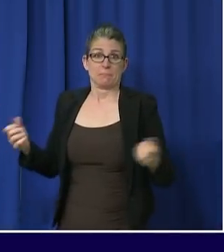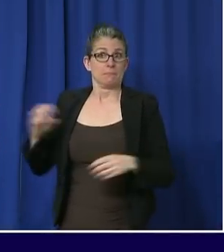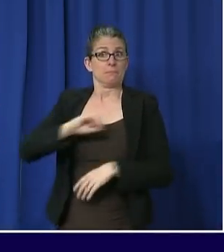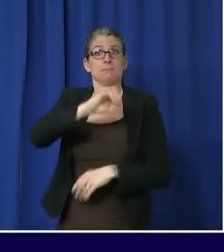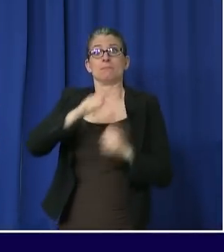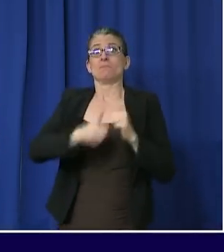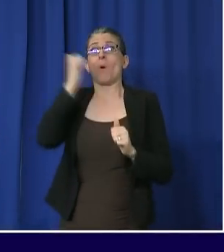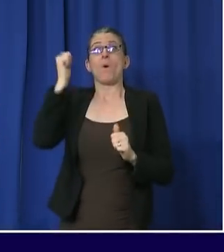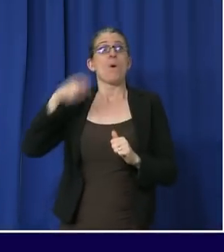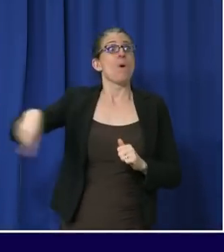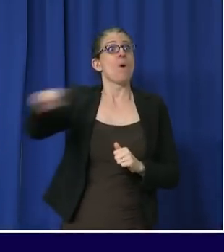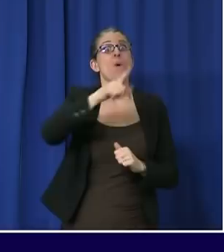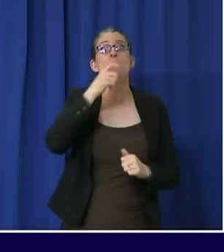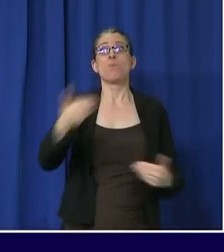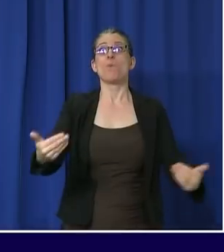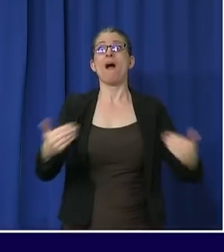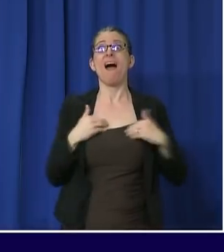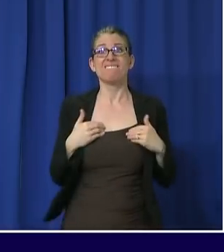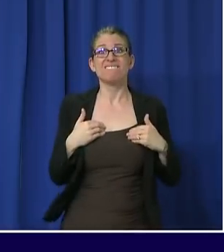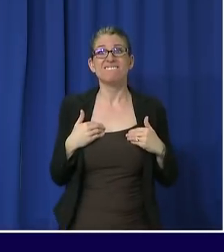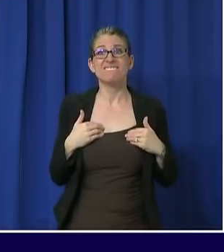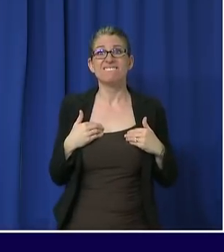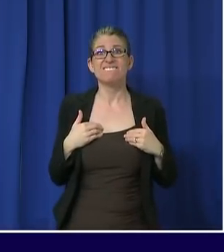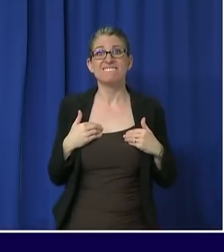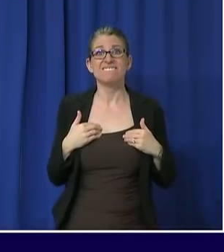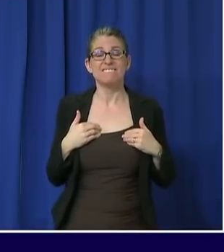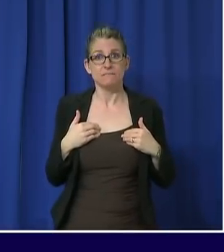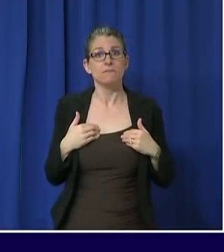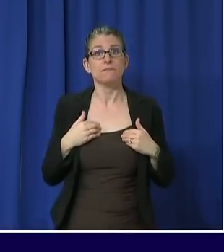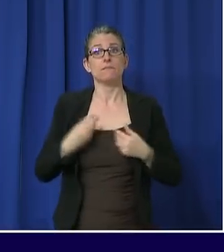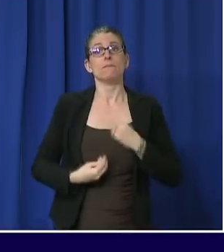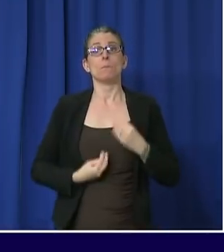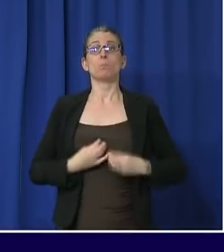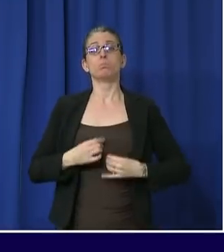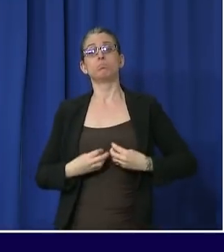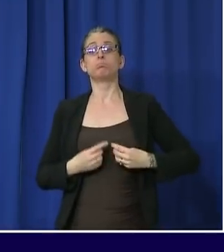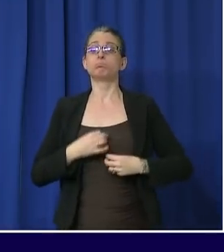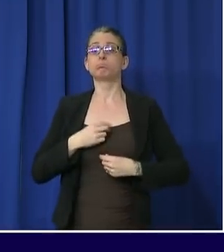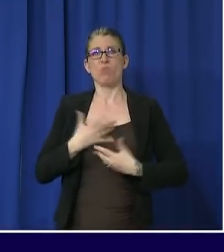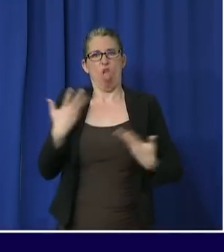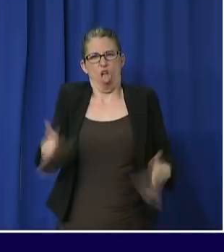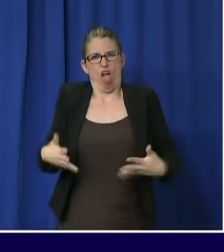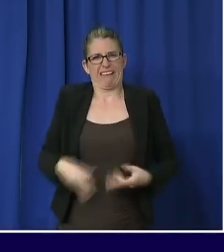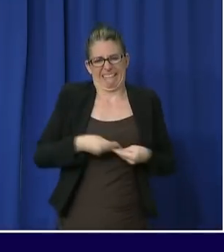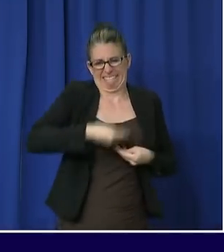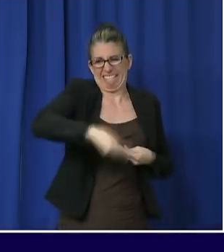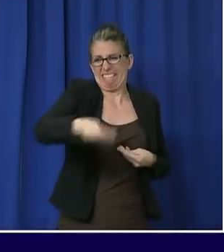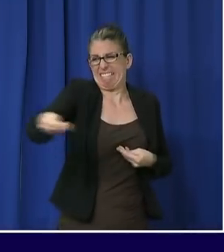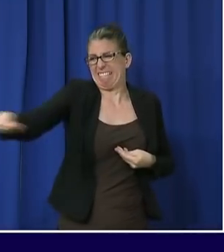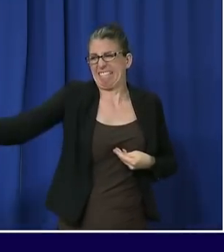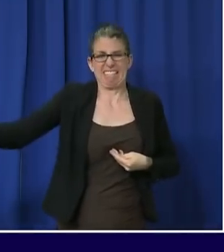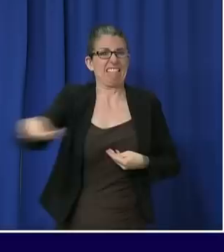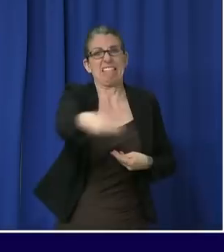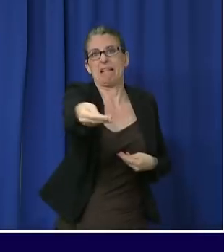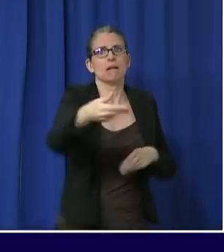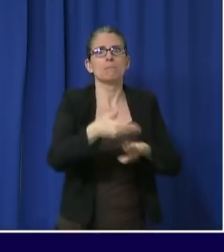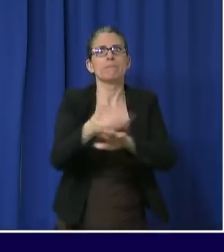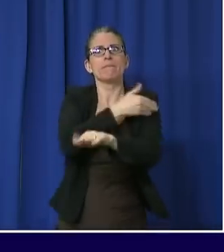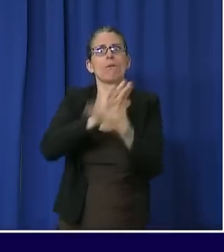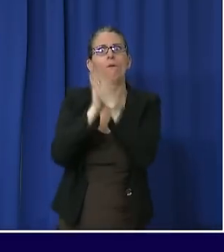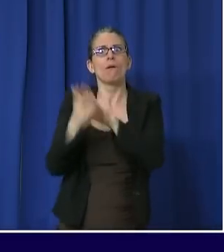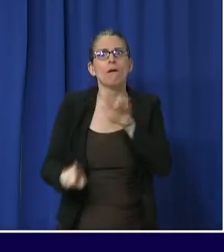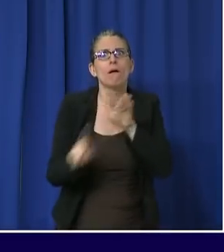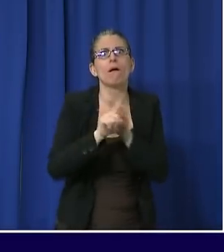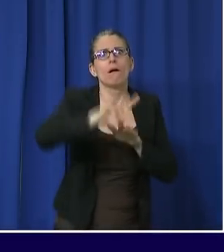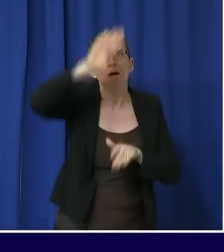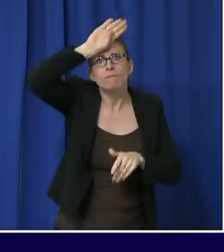day that they start developing symptoms, if not the day before that, which means that folks can still be out there